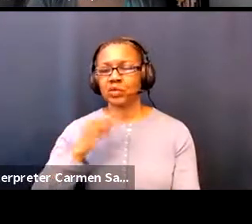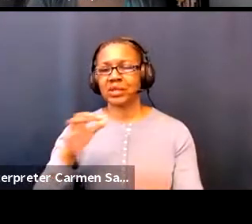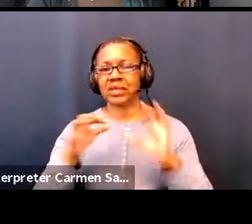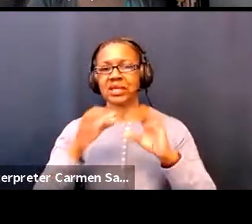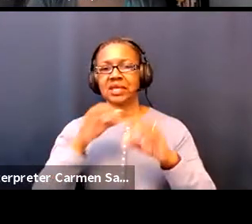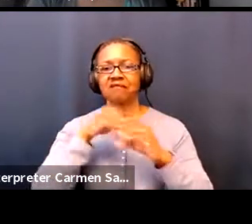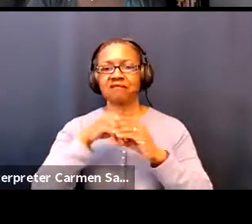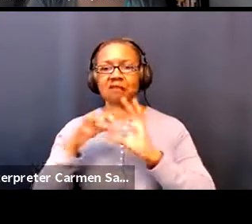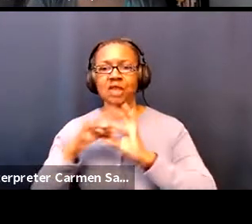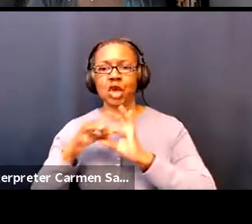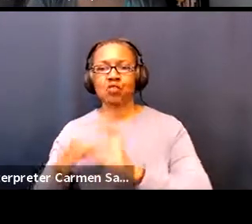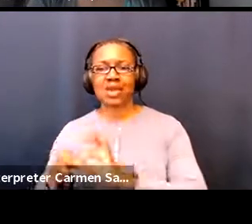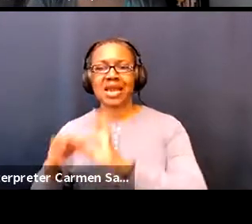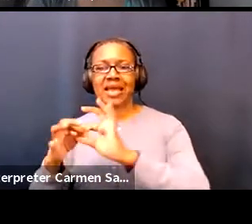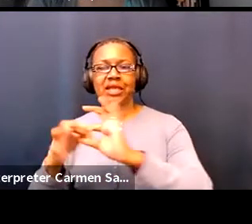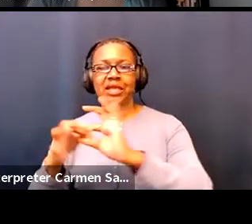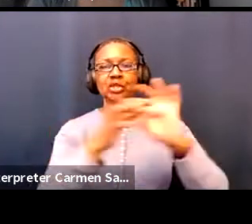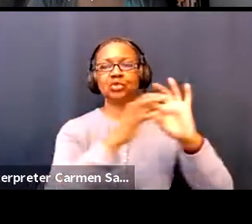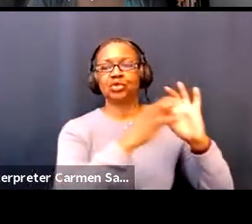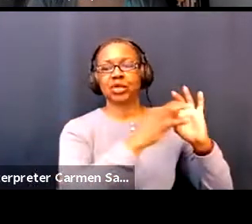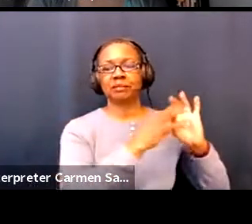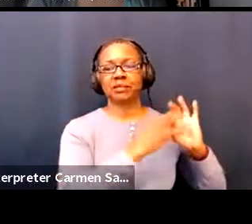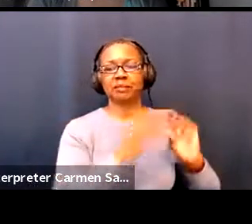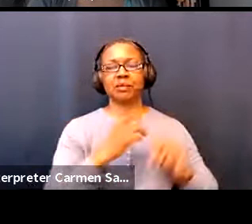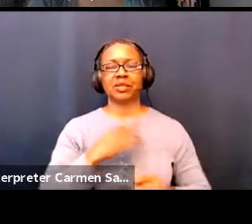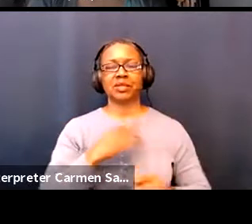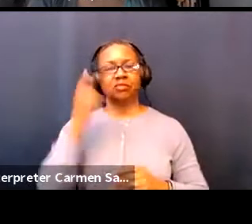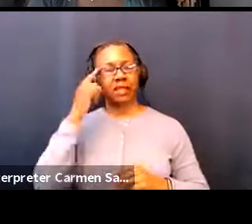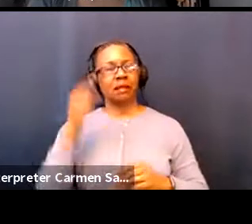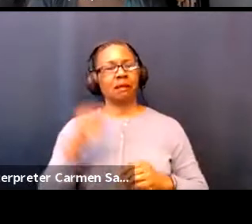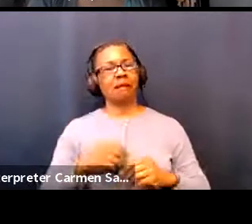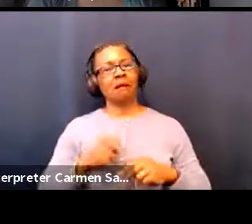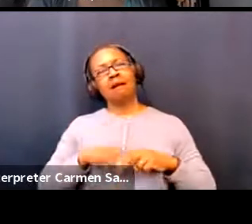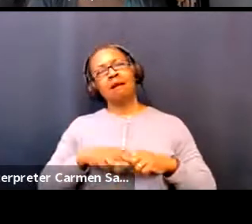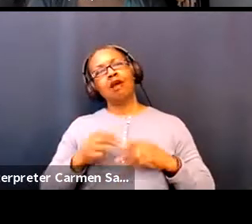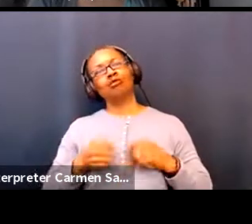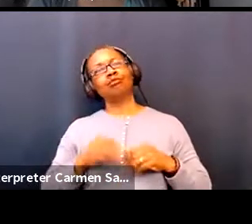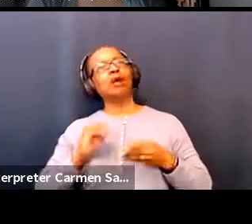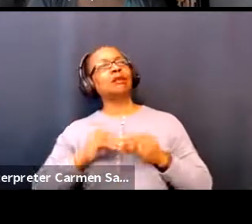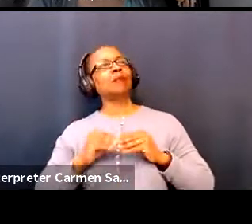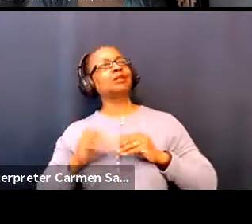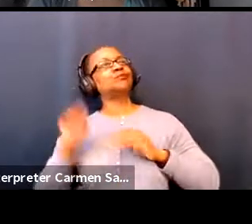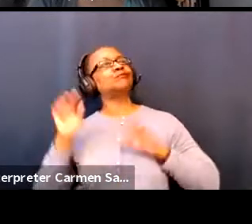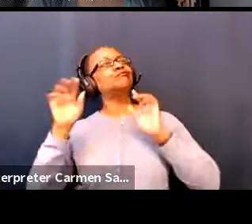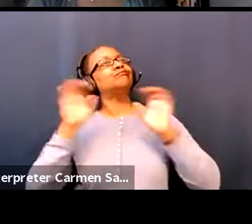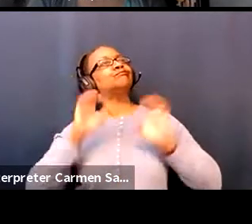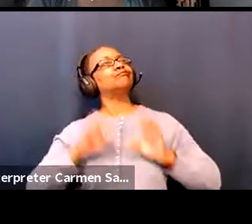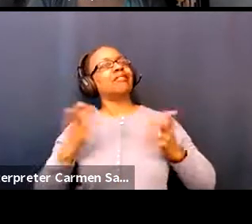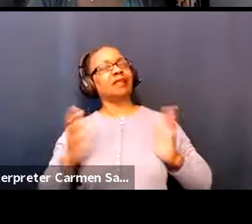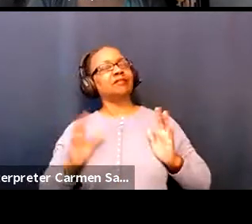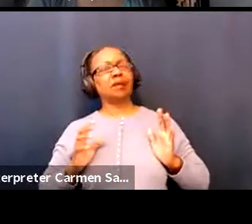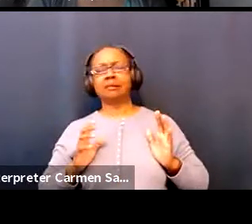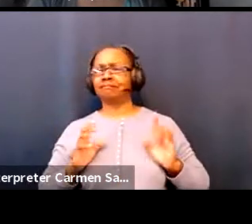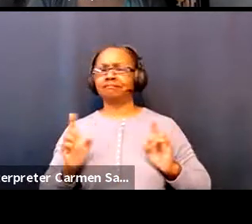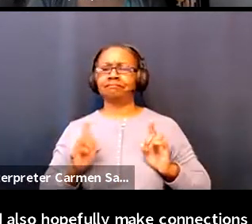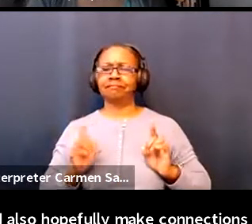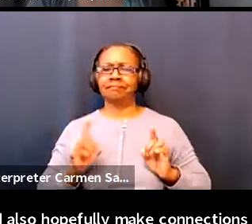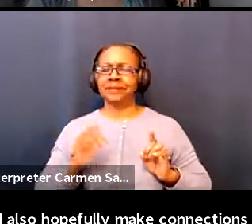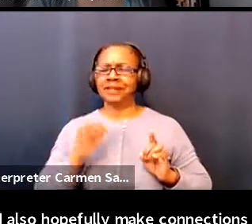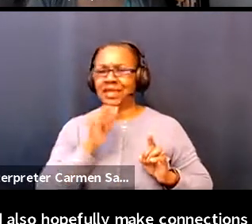process. A lot of people think it's just sitting in a room and putting numbers in spreadsheets and